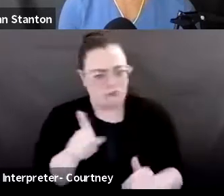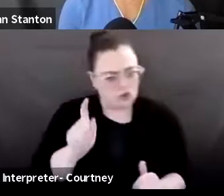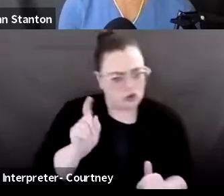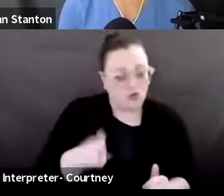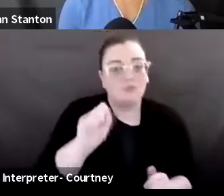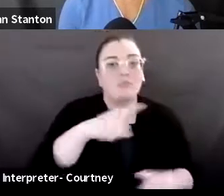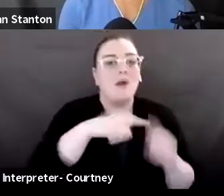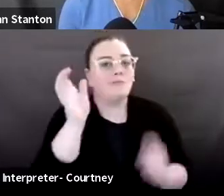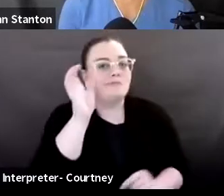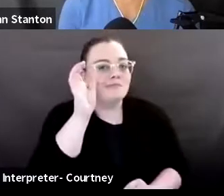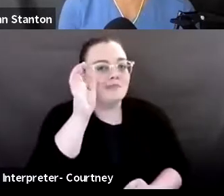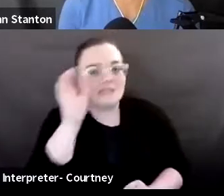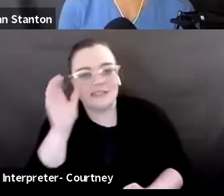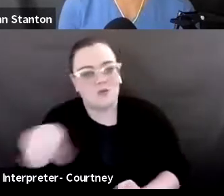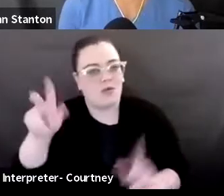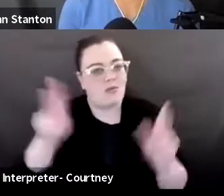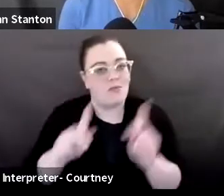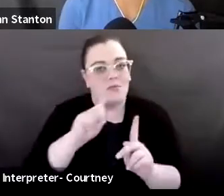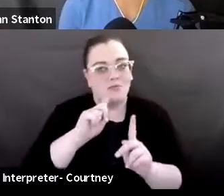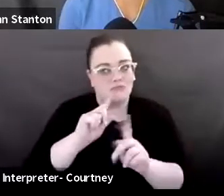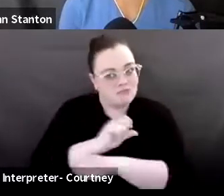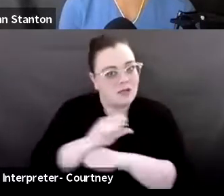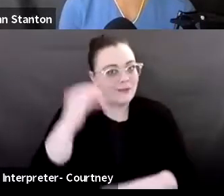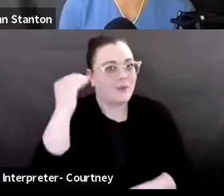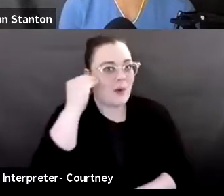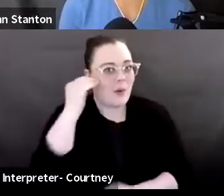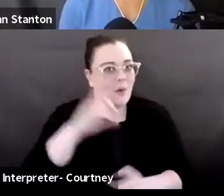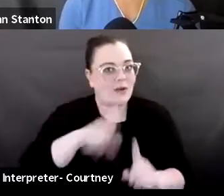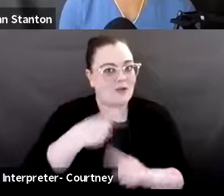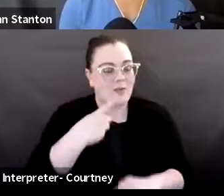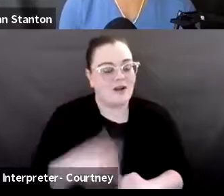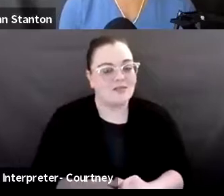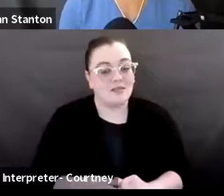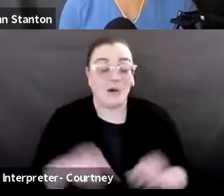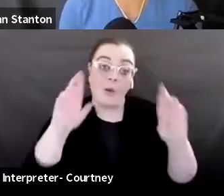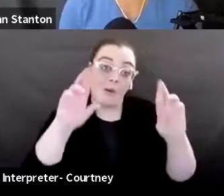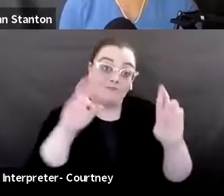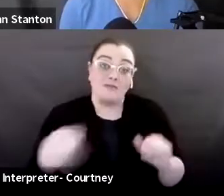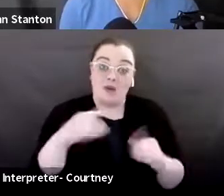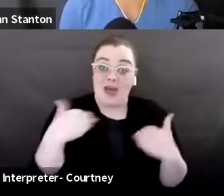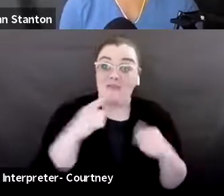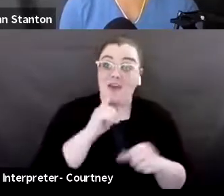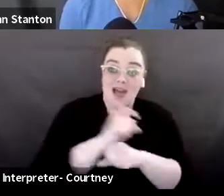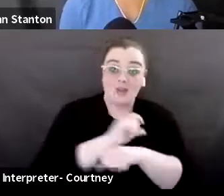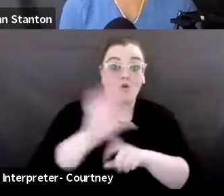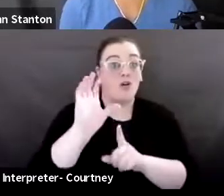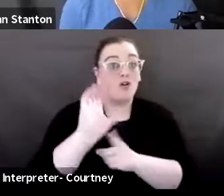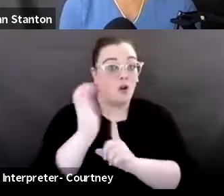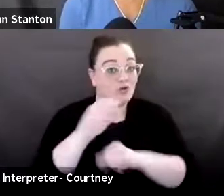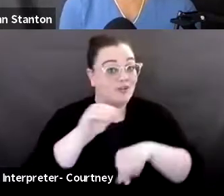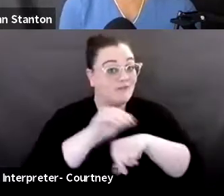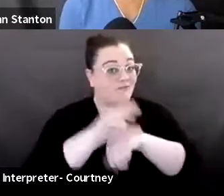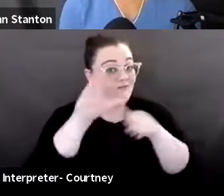it's listening to the people that you're working with who might actually know if they're, hopefully you would have like an actual cultural advisor, but even if you